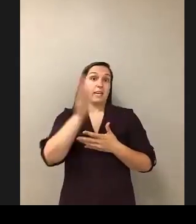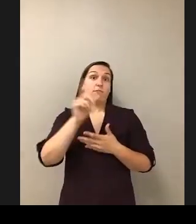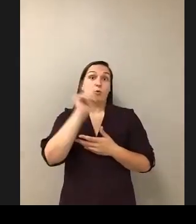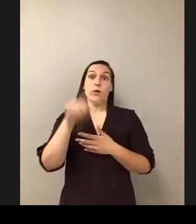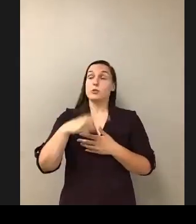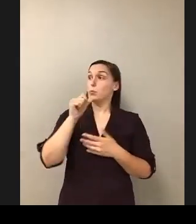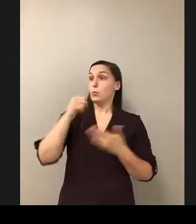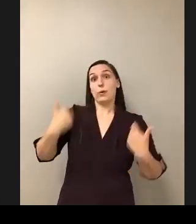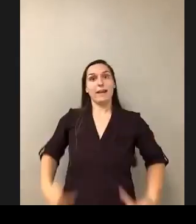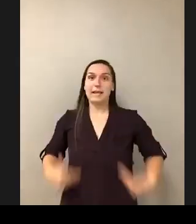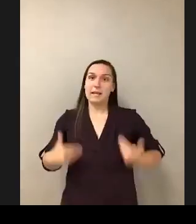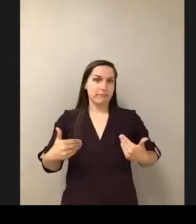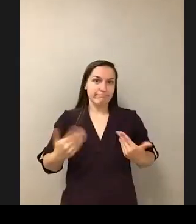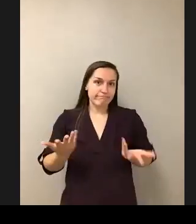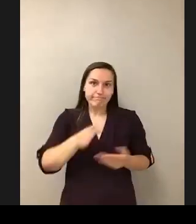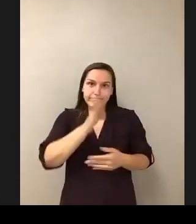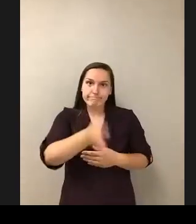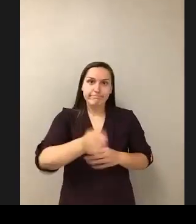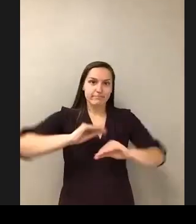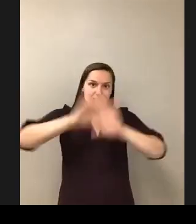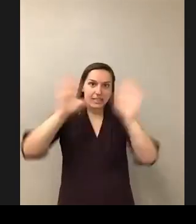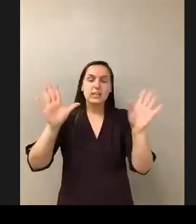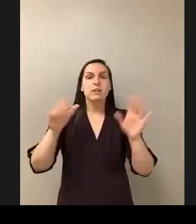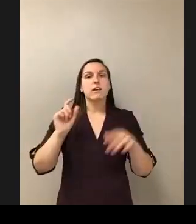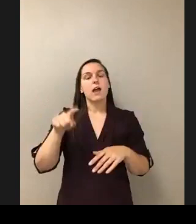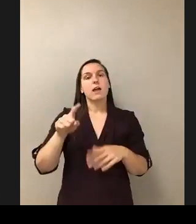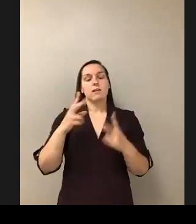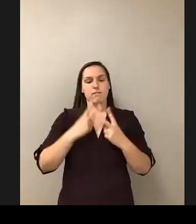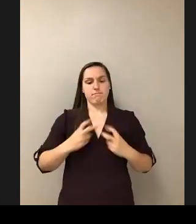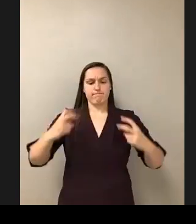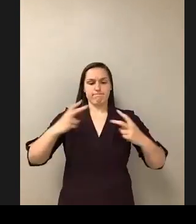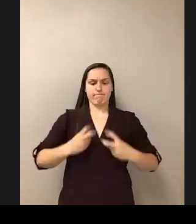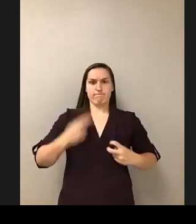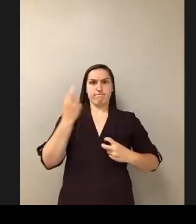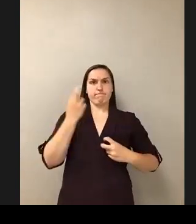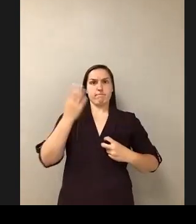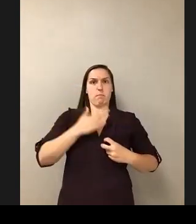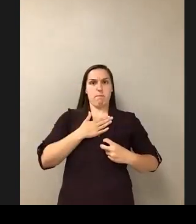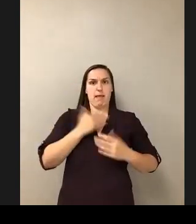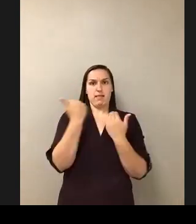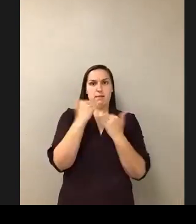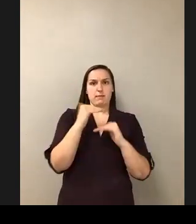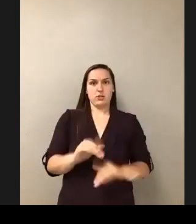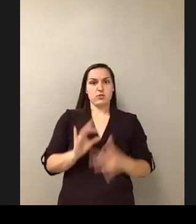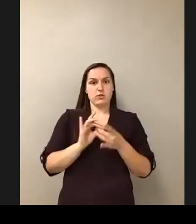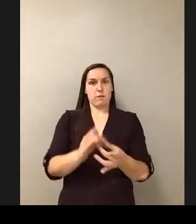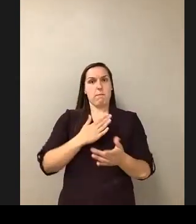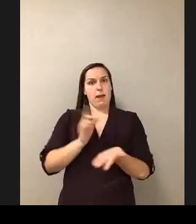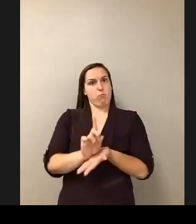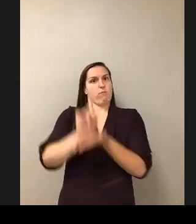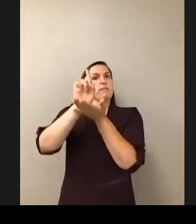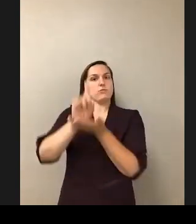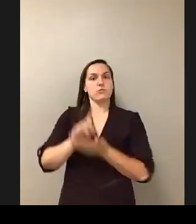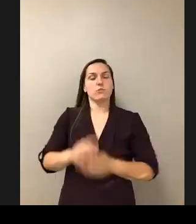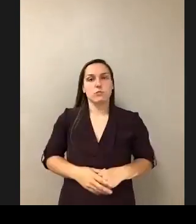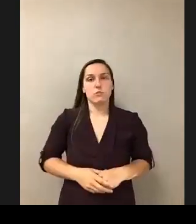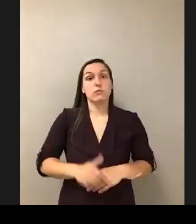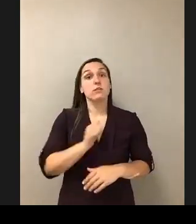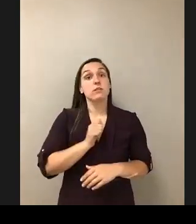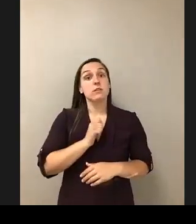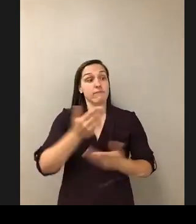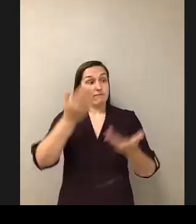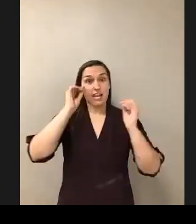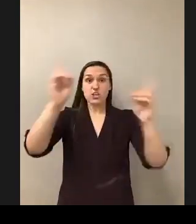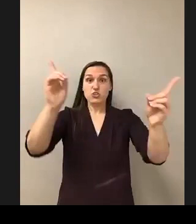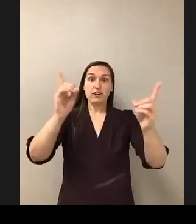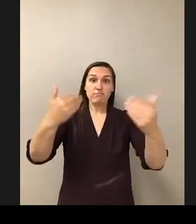I am, I had to realize some of my own limitations in terms of my own privilege. So being someone is educated, being